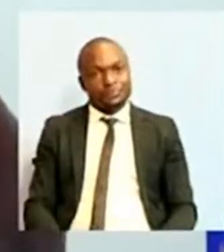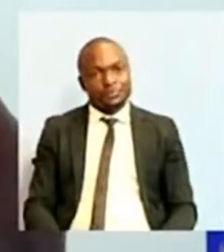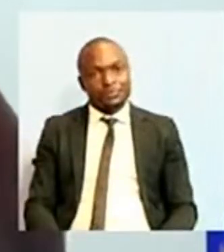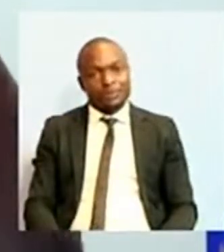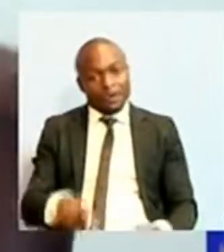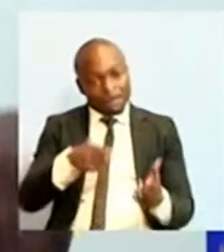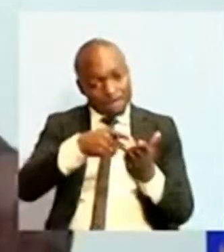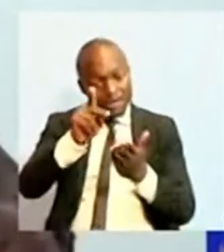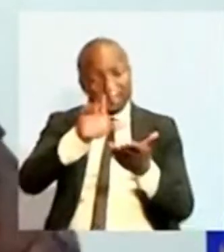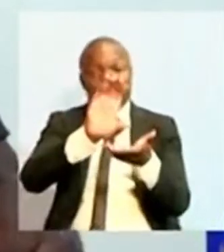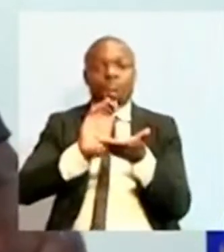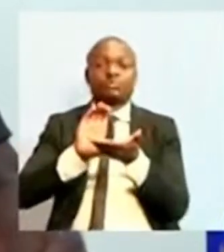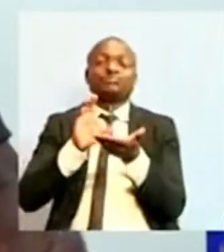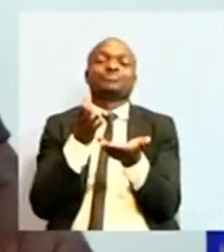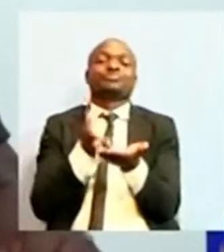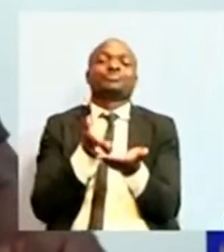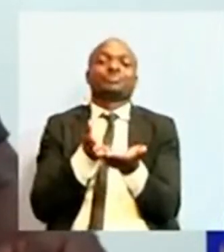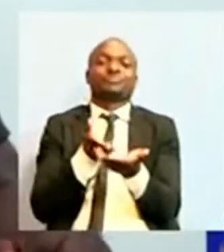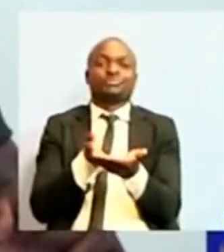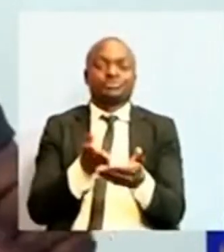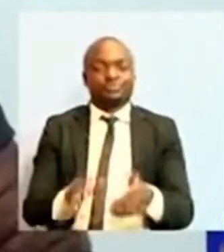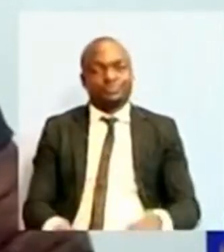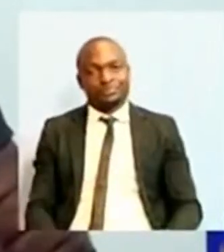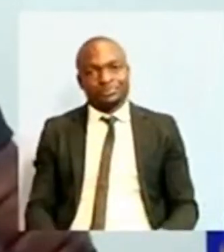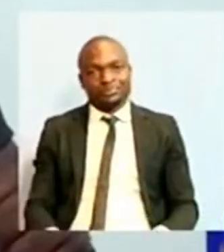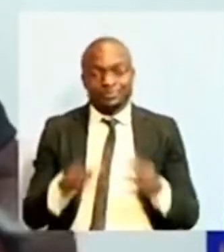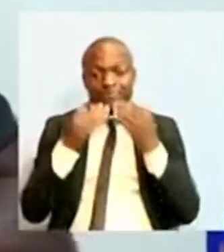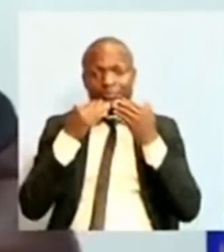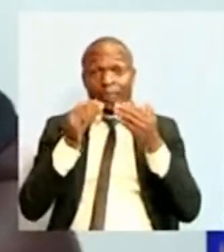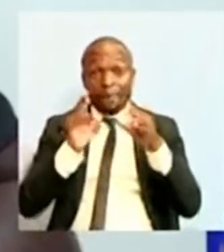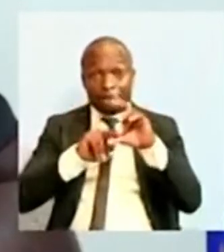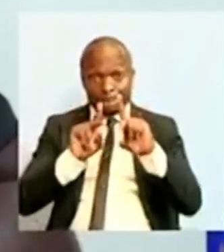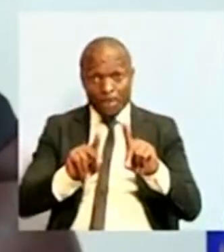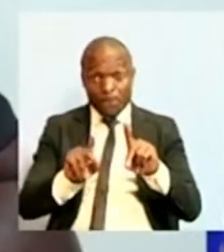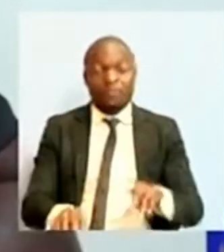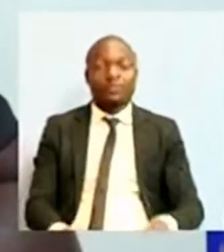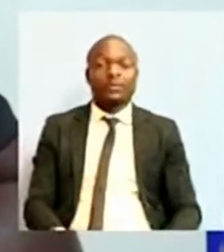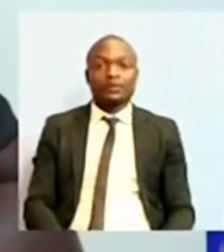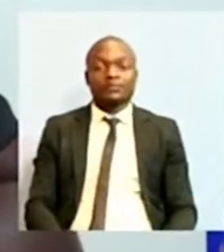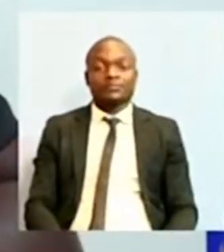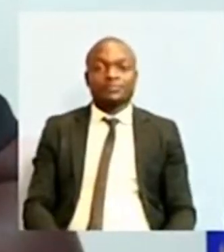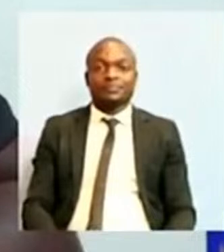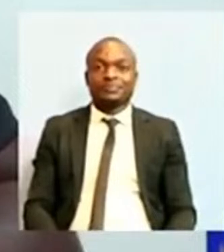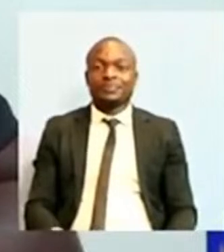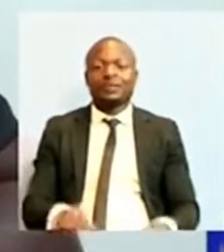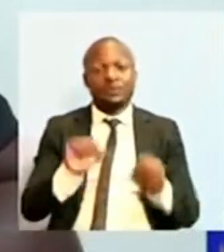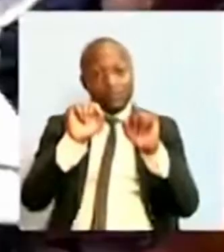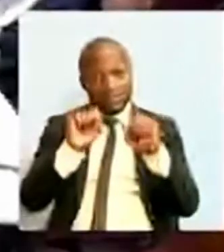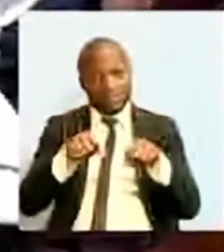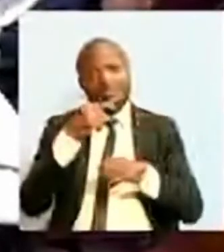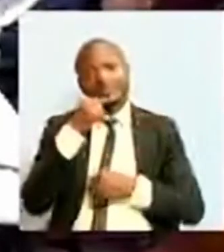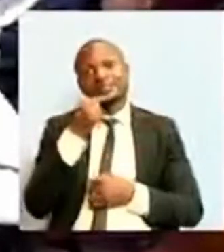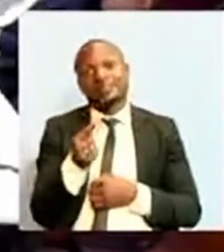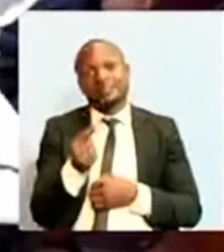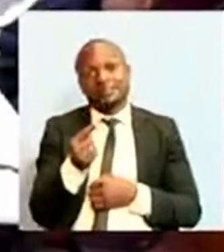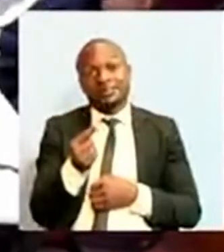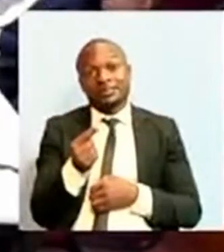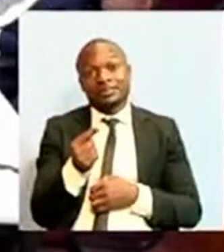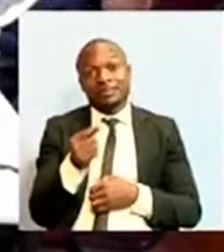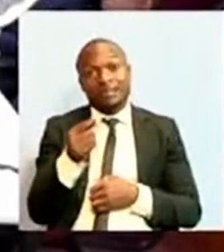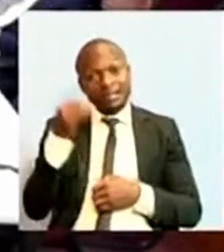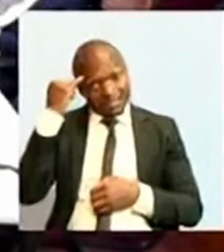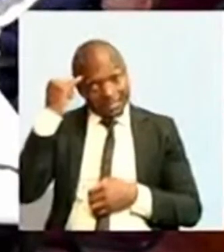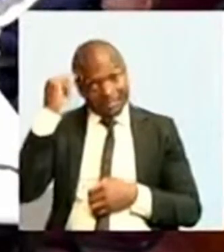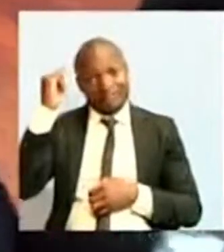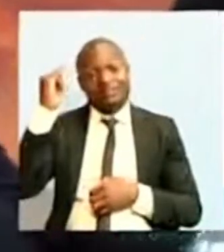breaking down this huge amount? Thank you so much, Chair. We can only say that the opinion